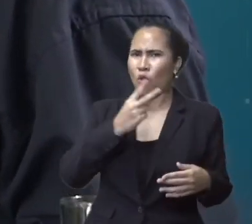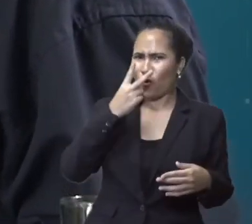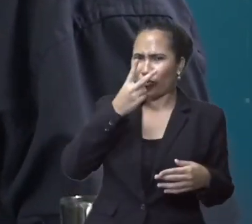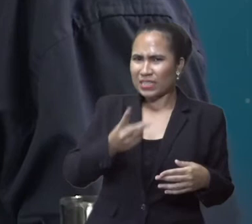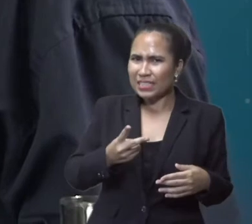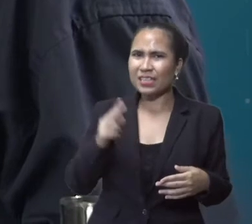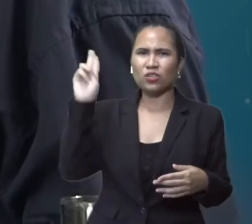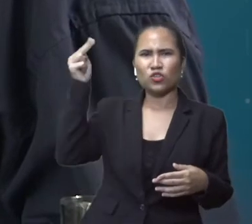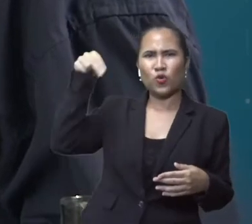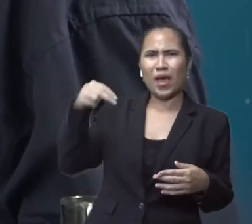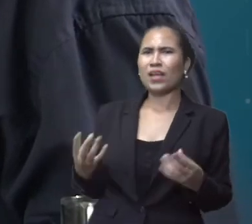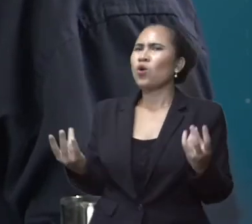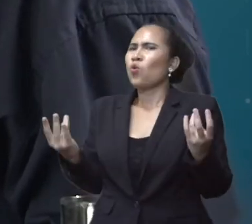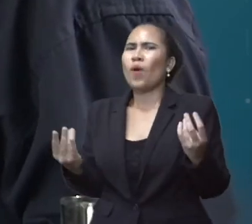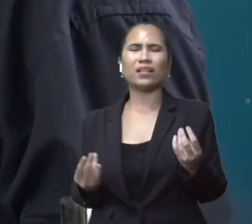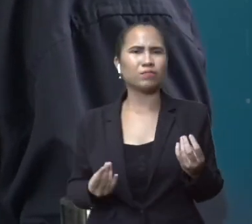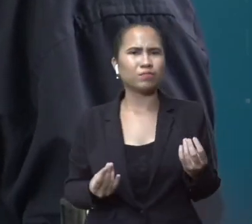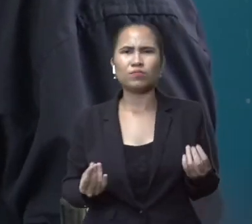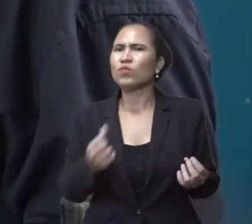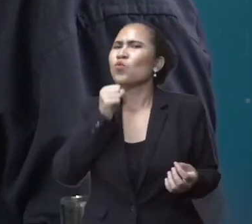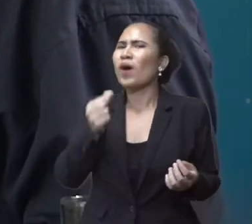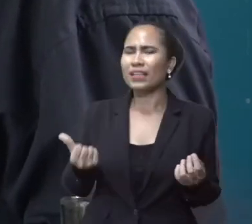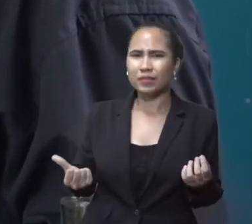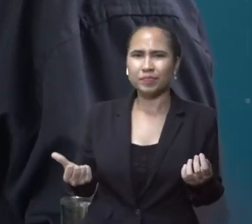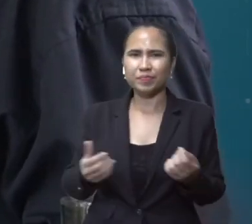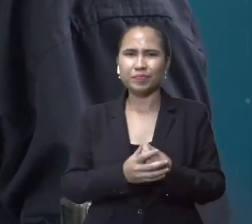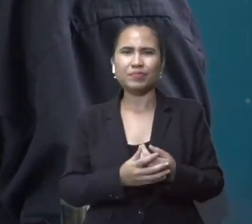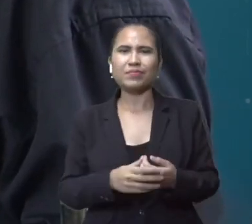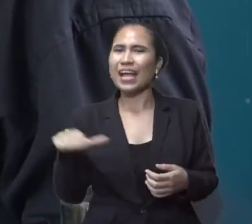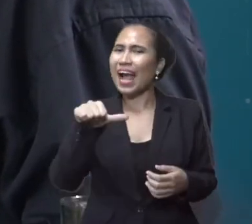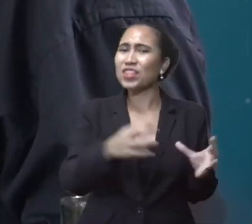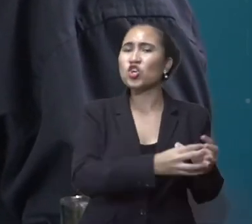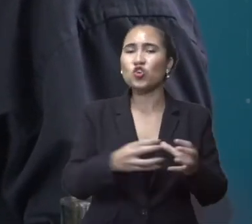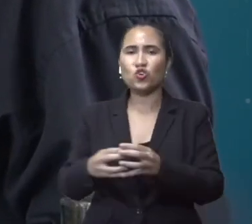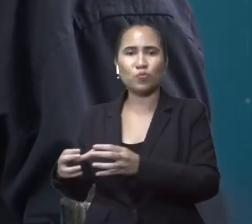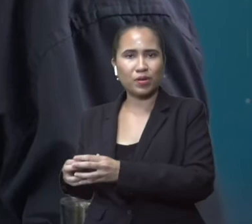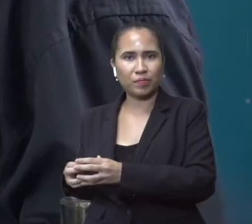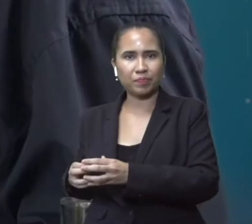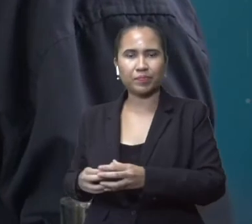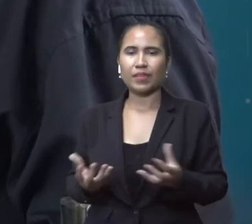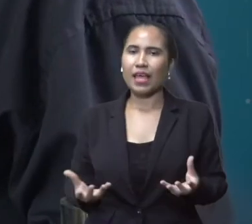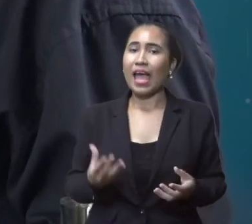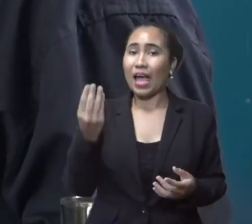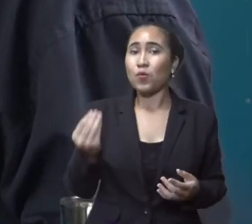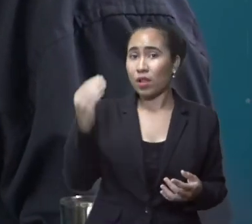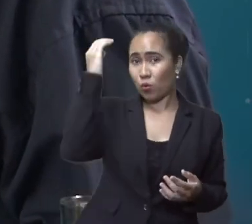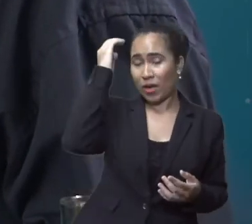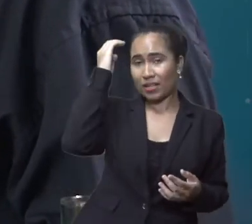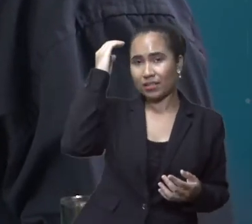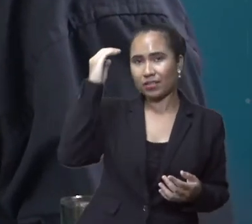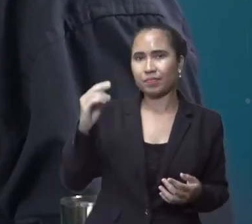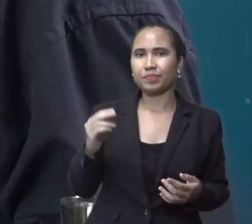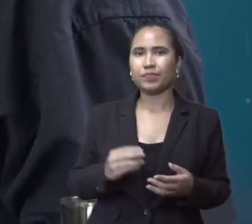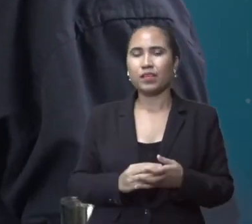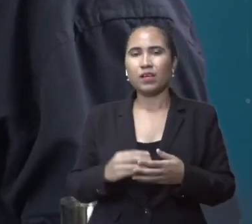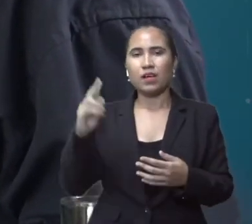on in terms of UN collaboration with the government and other partners in Suriname. You may wish to know that the UN only